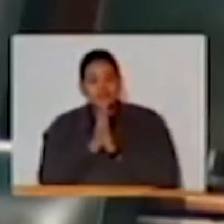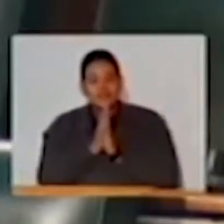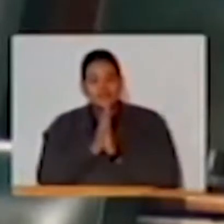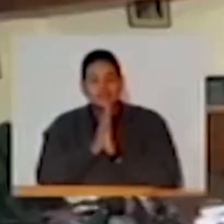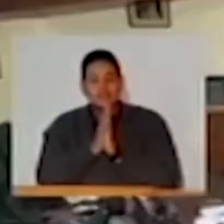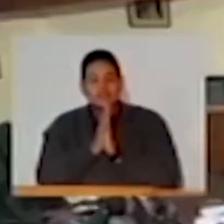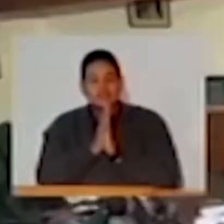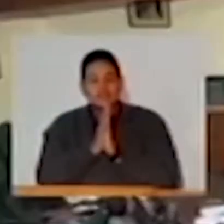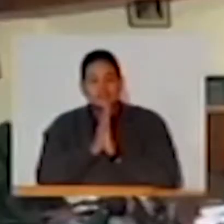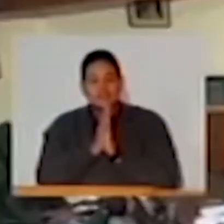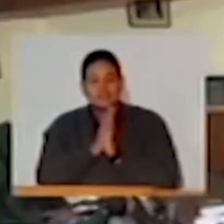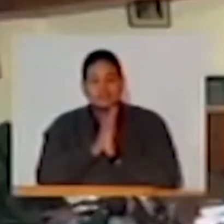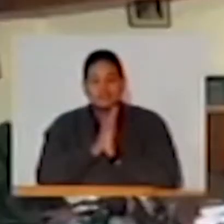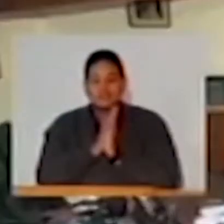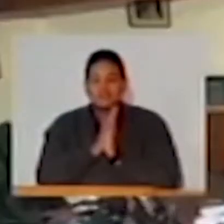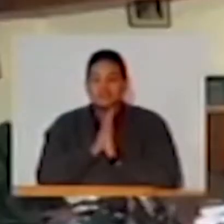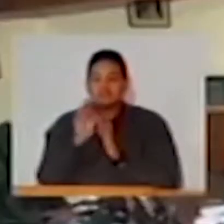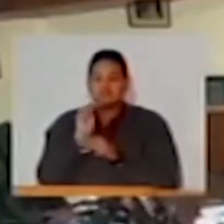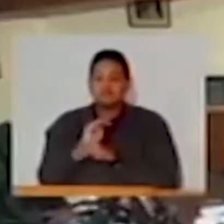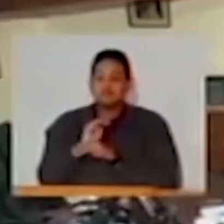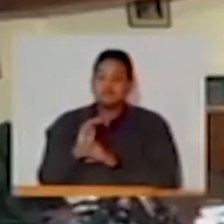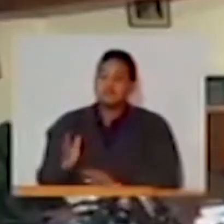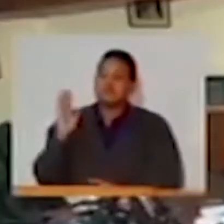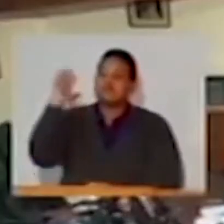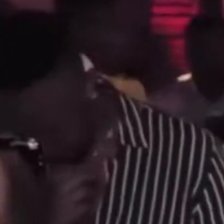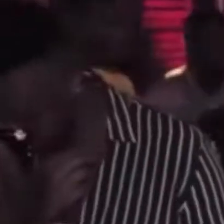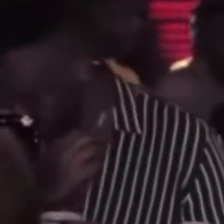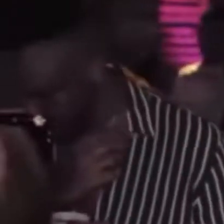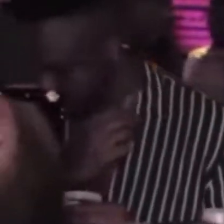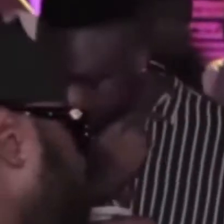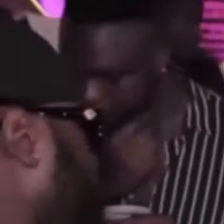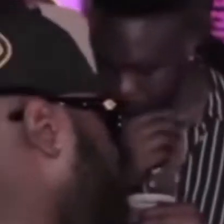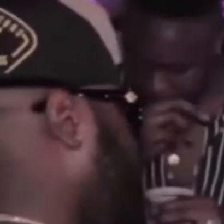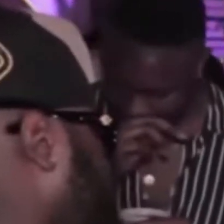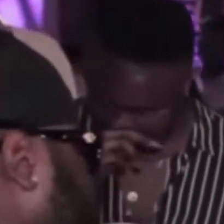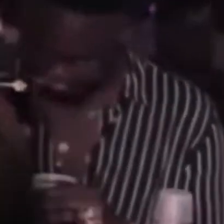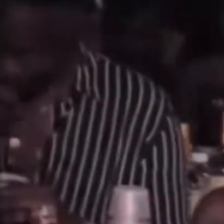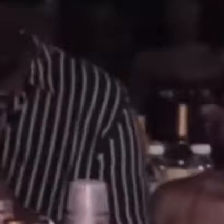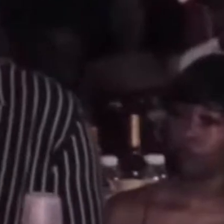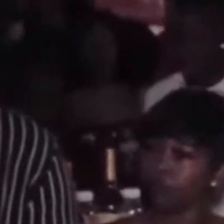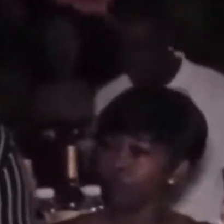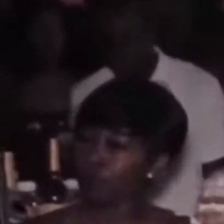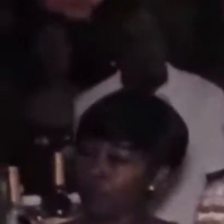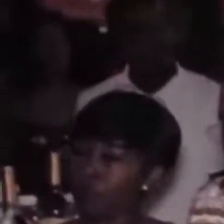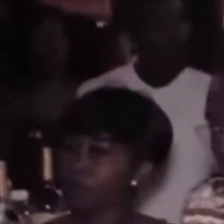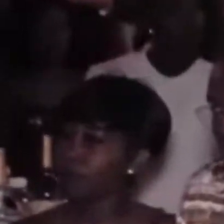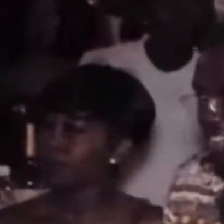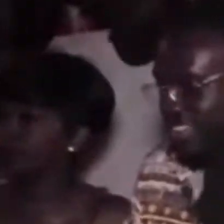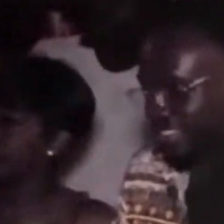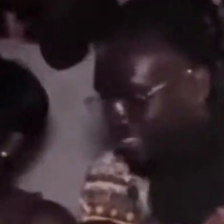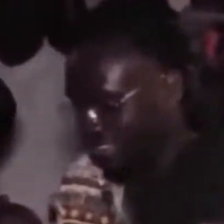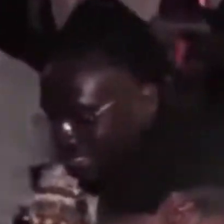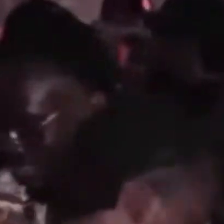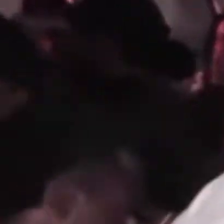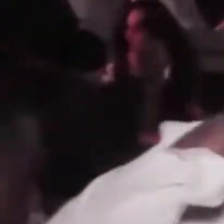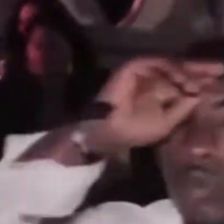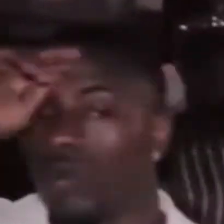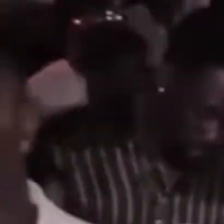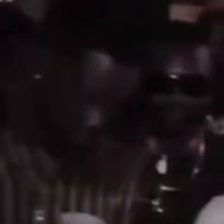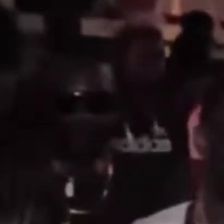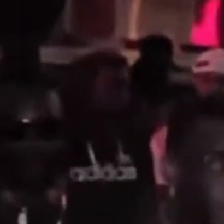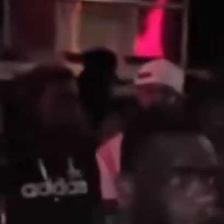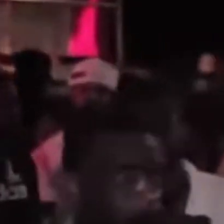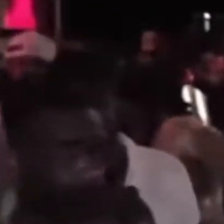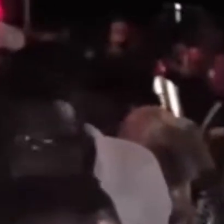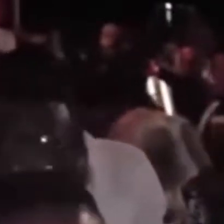Parliament last week amended the Noise Abatement Act to allow for events to take place until 2 a.m. during the week and 4 a.m.